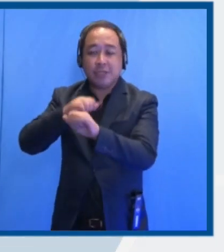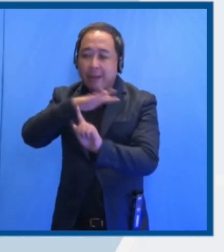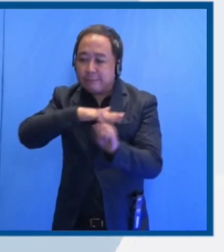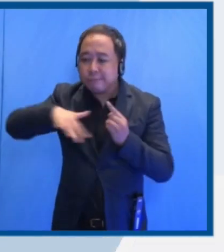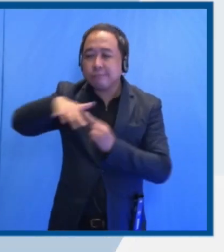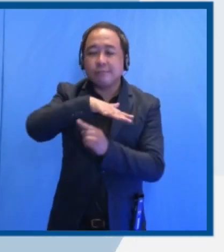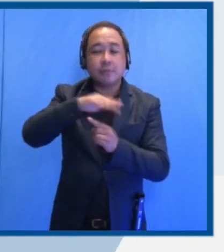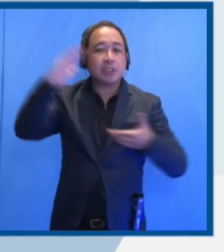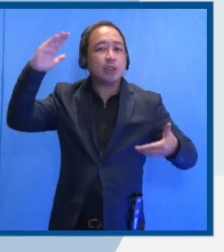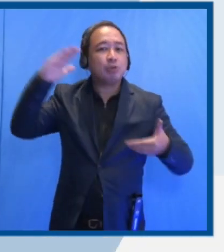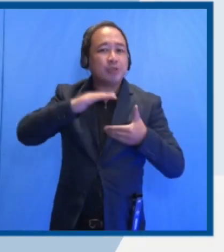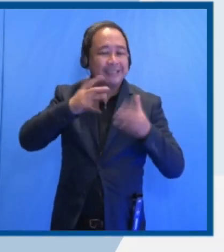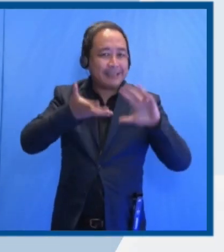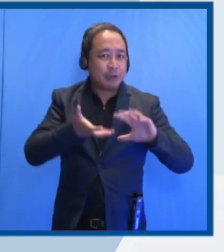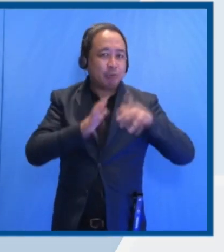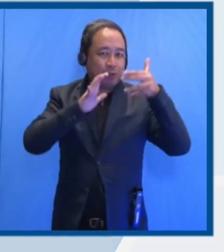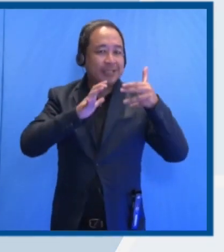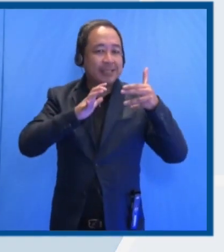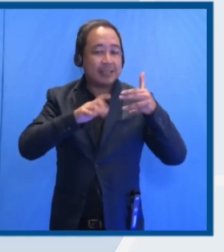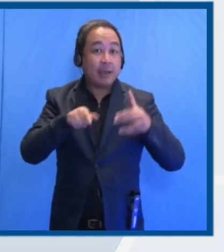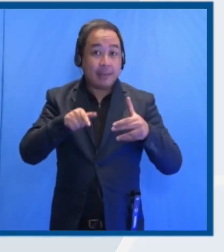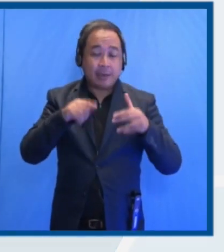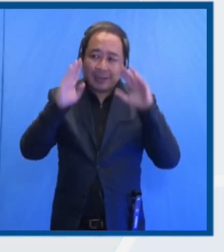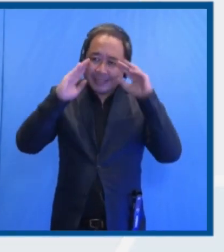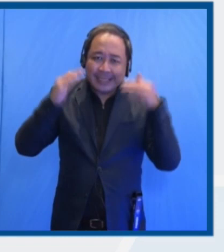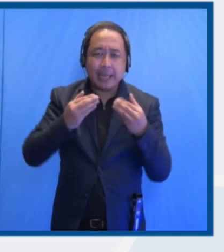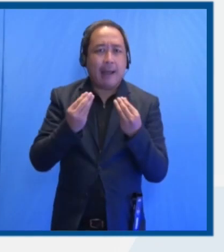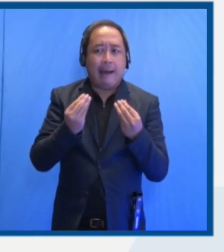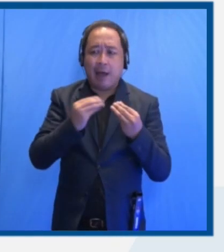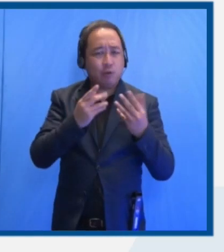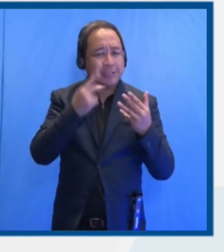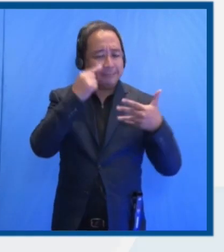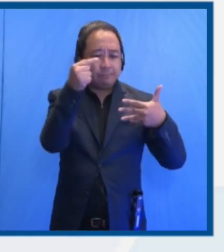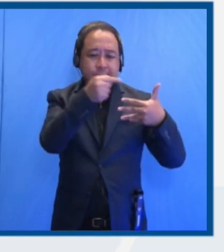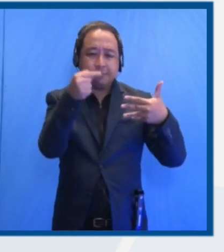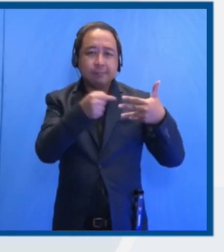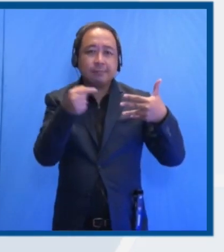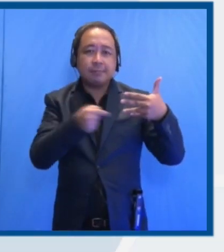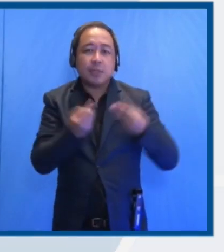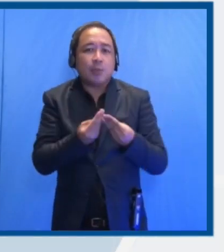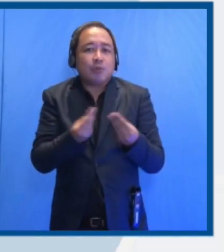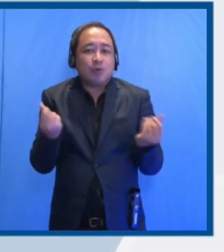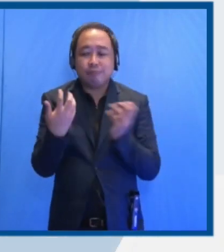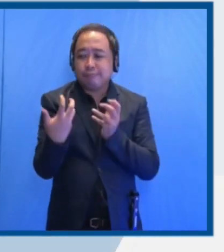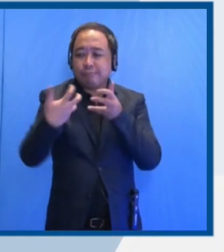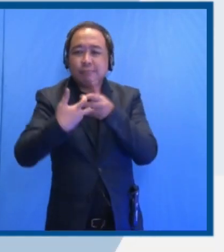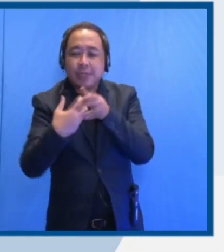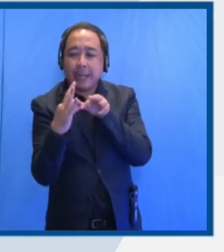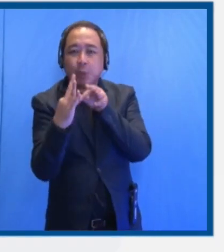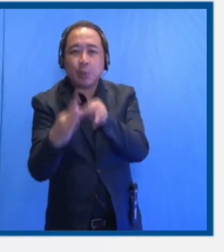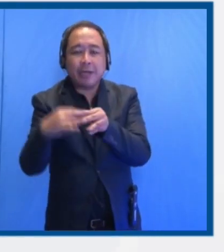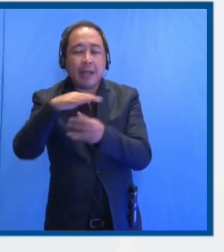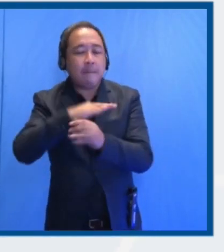will be centered around the implementation of nature-based solutions as a means of achieving various targets,